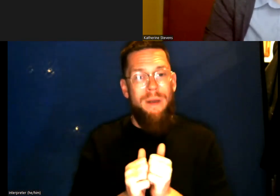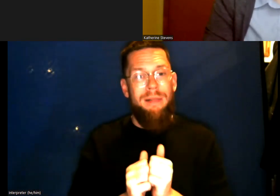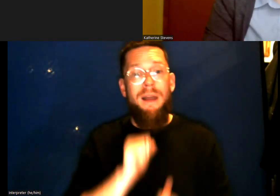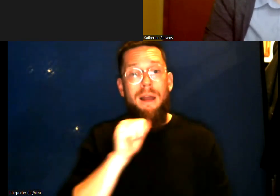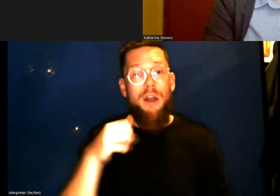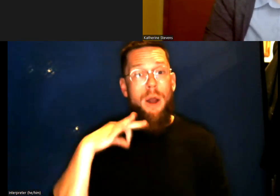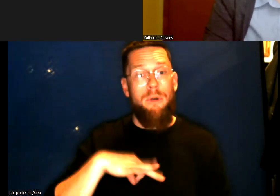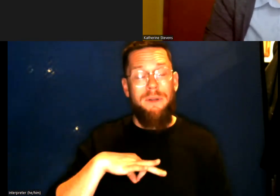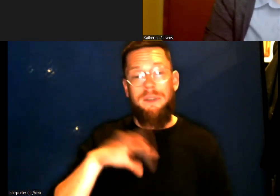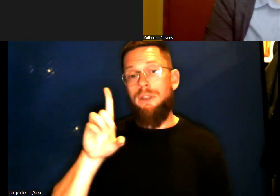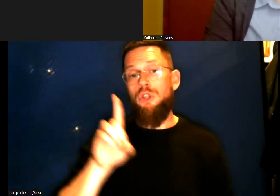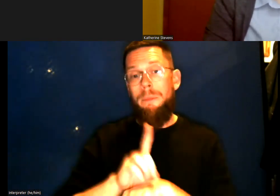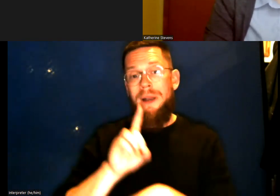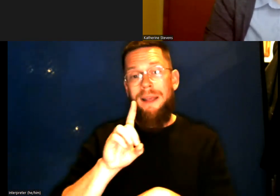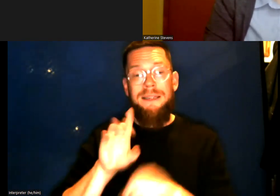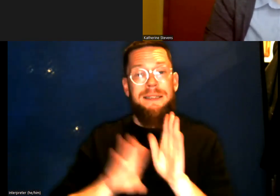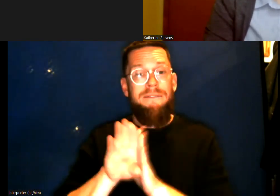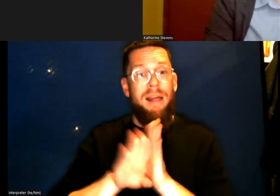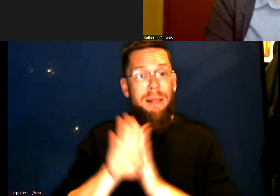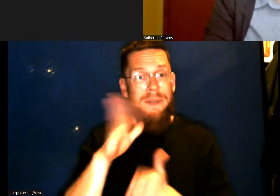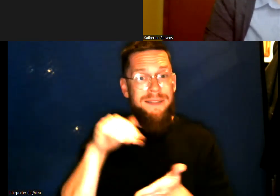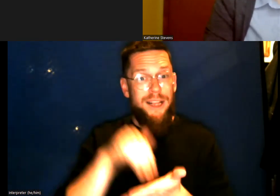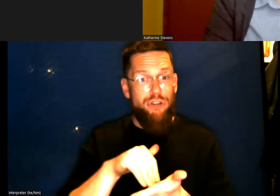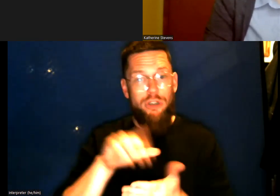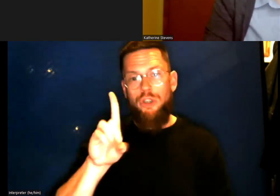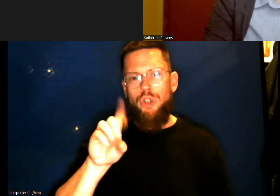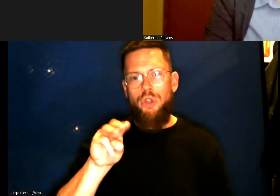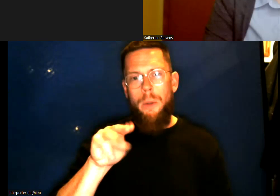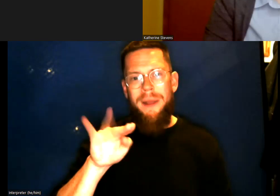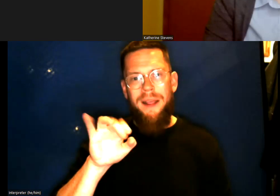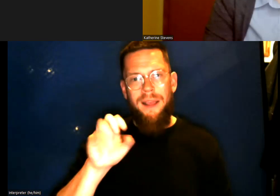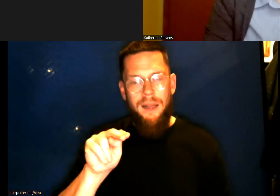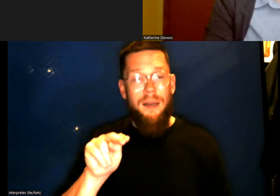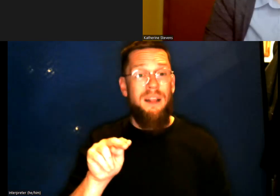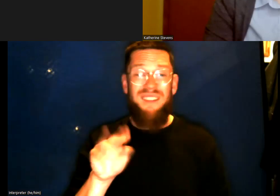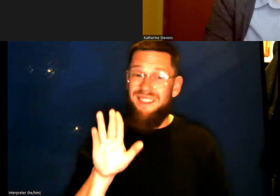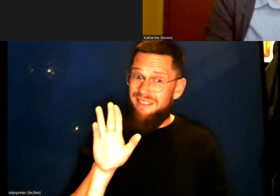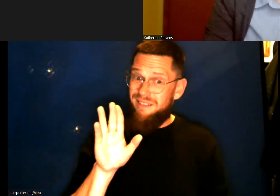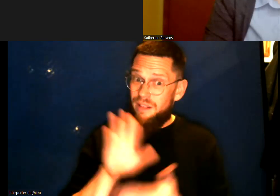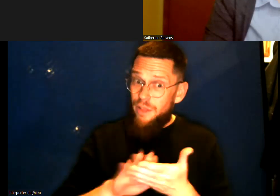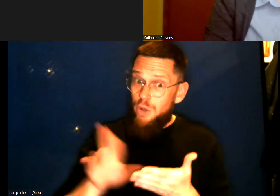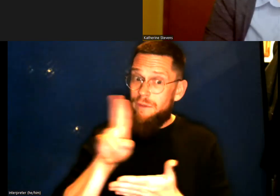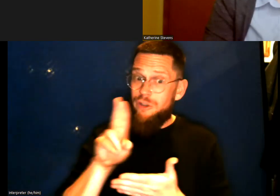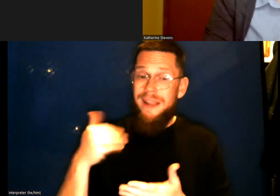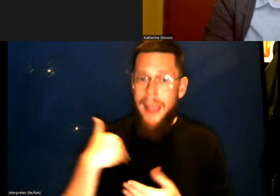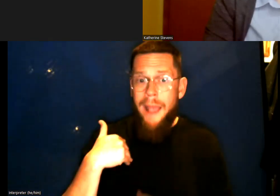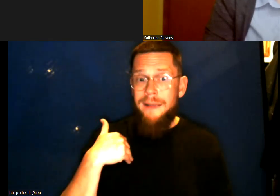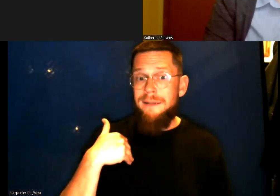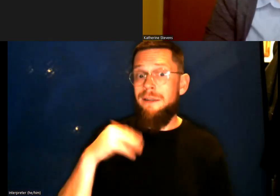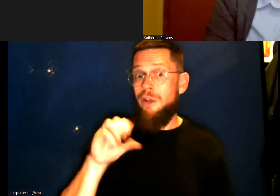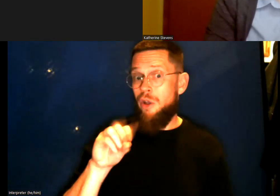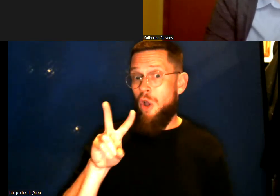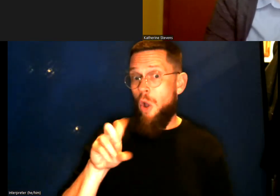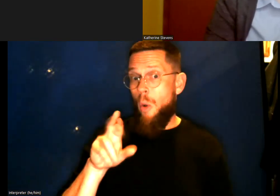the Dominican Development Center. Mm-hmm. And both the university has overhead costs, mm-hmm. and